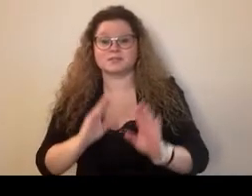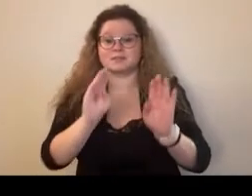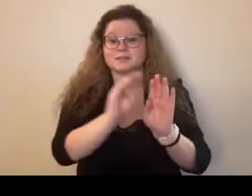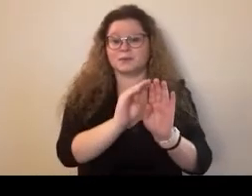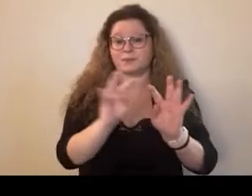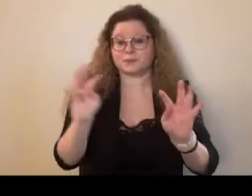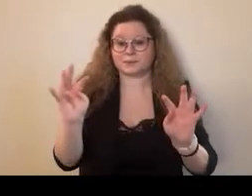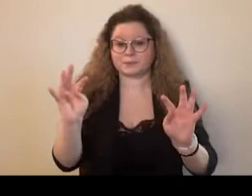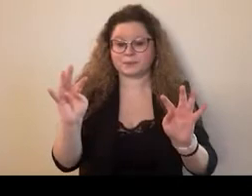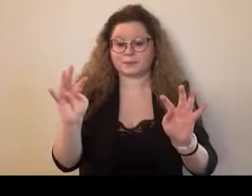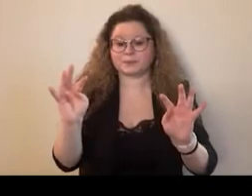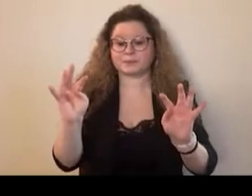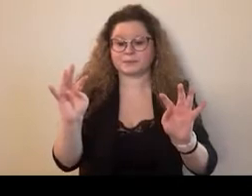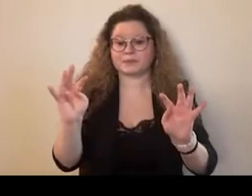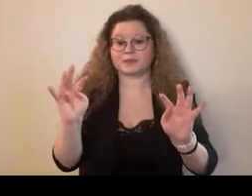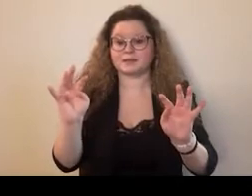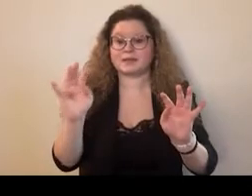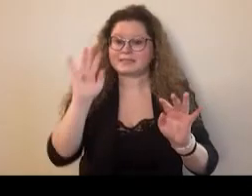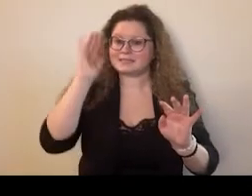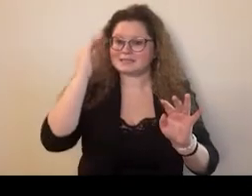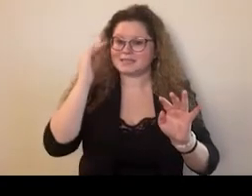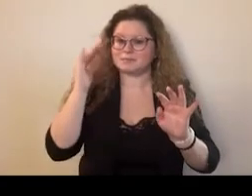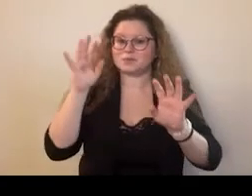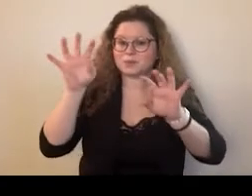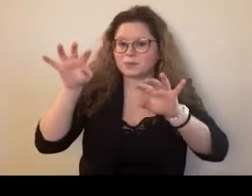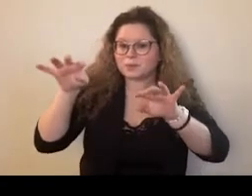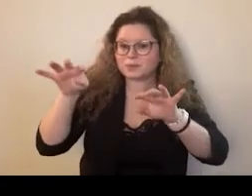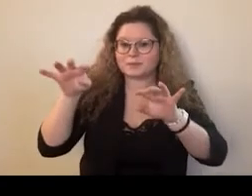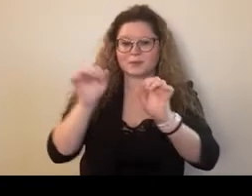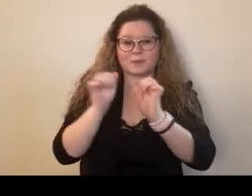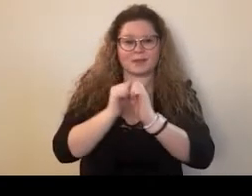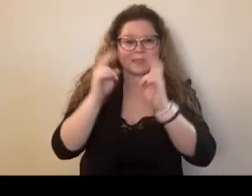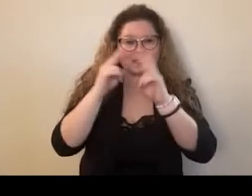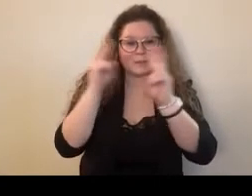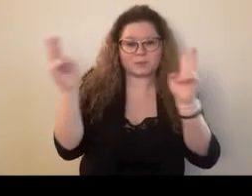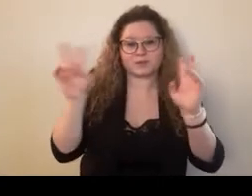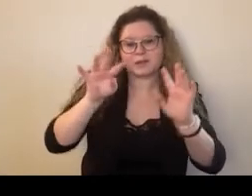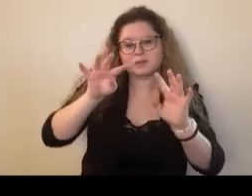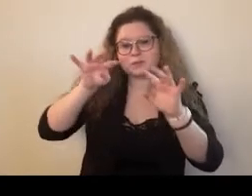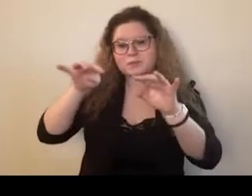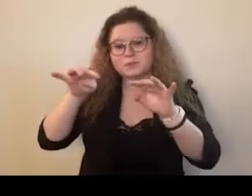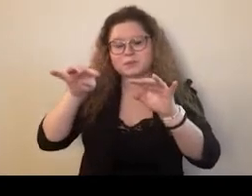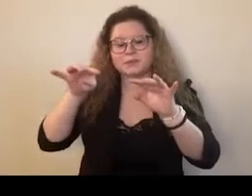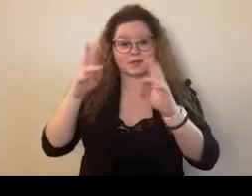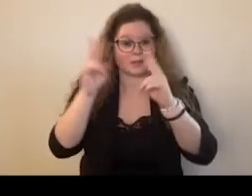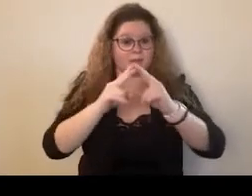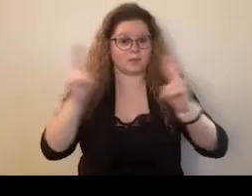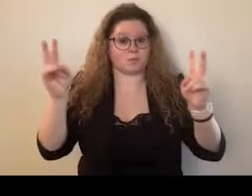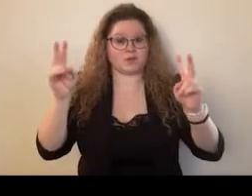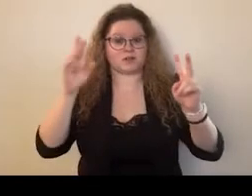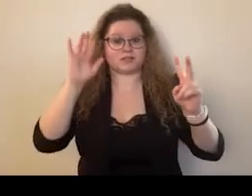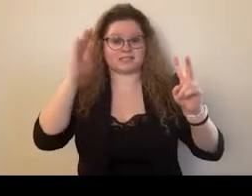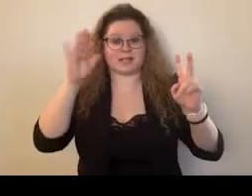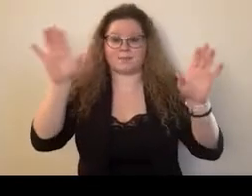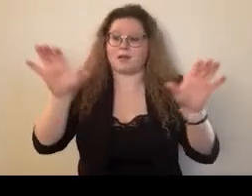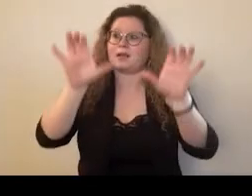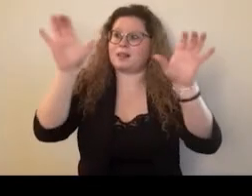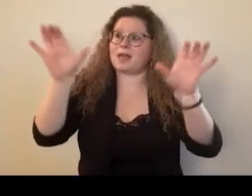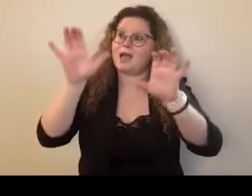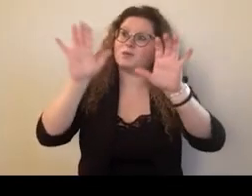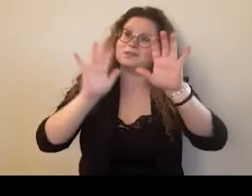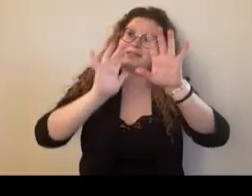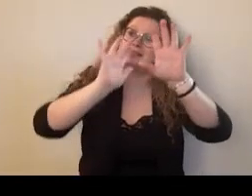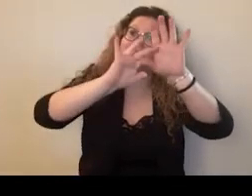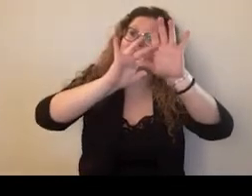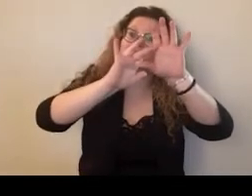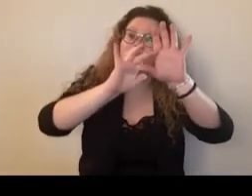left, bending as if in unison with the bridge. The bridge stands majestic, almost at cloud level, as it stretches from